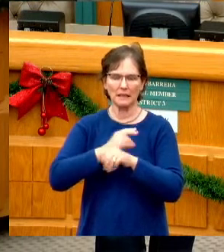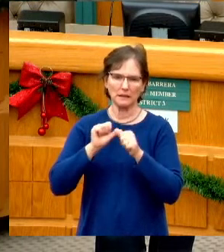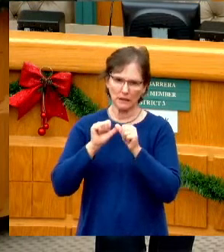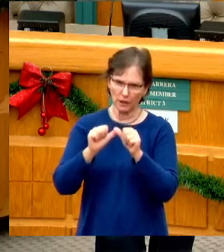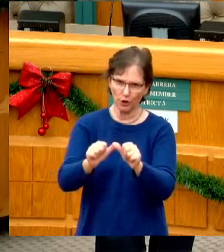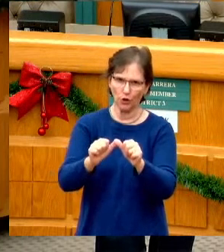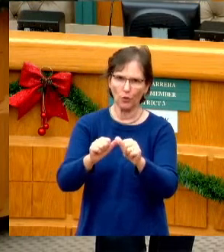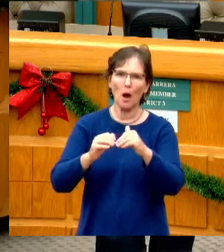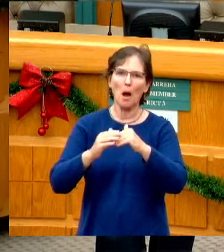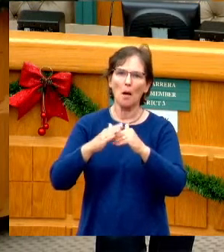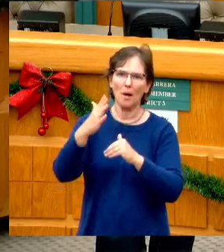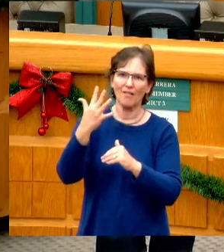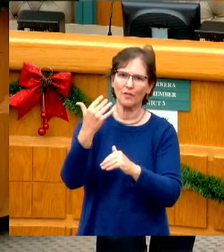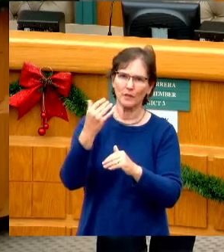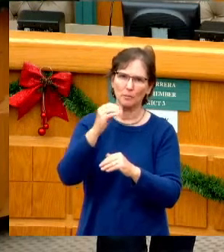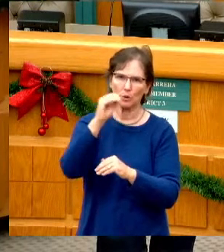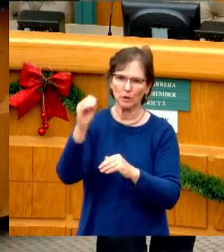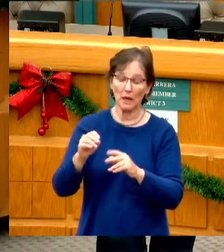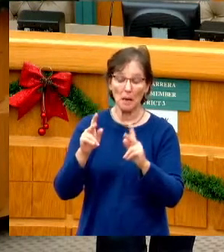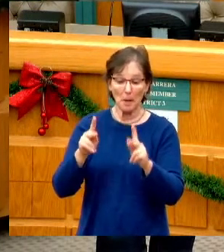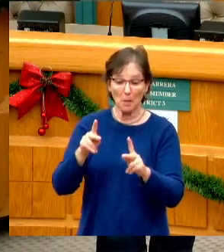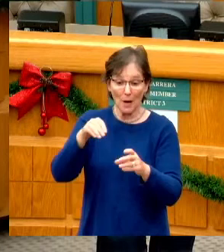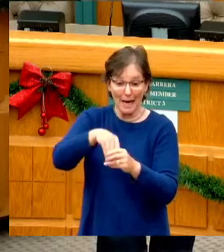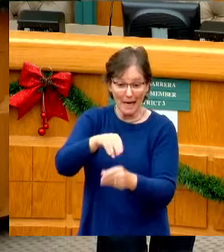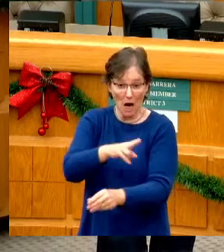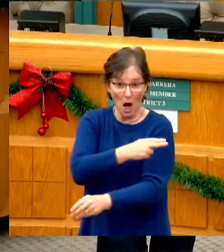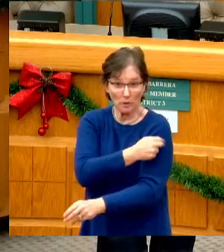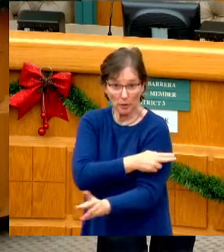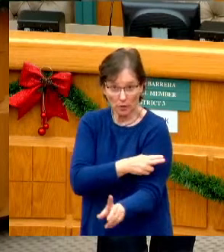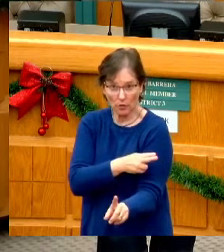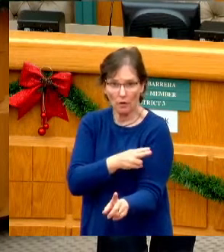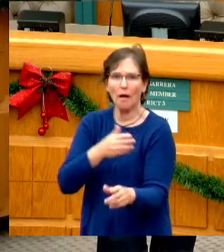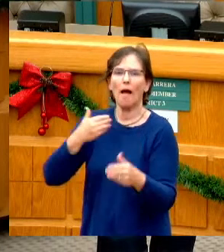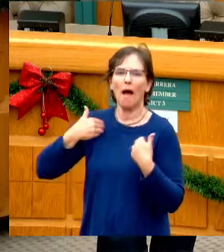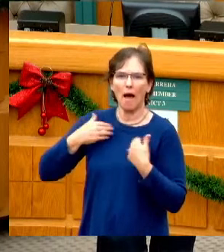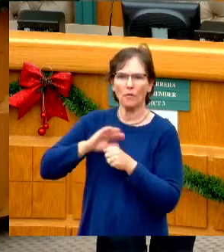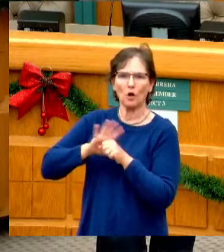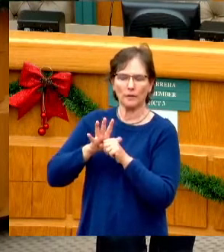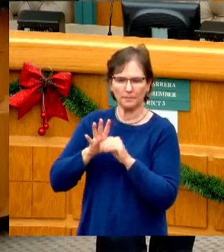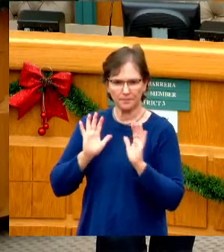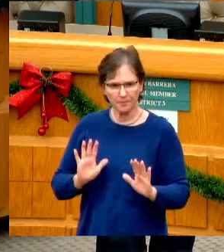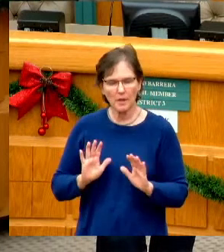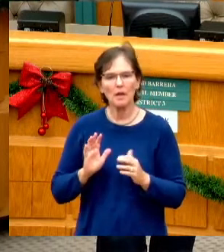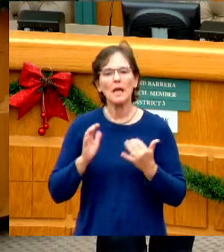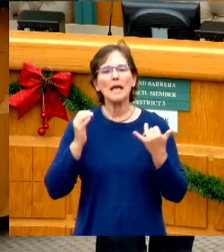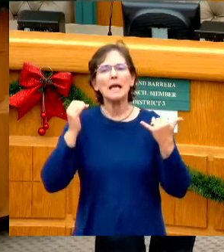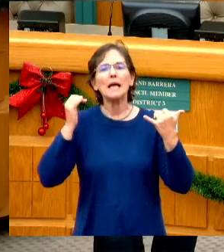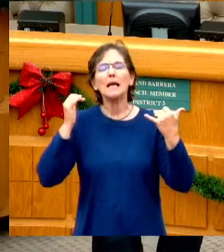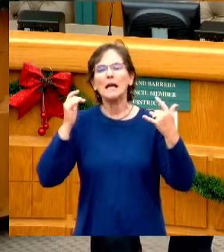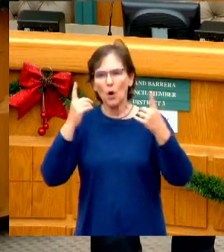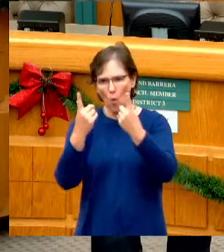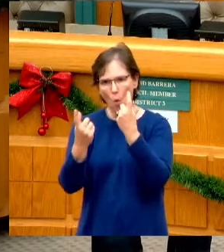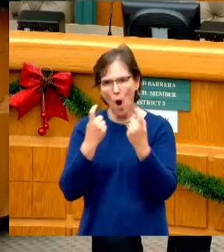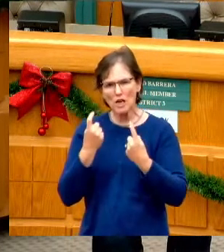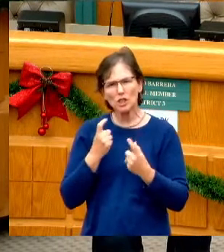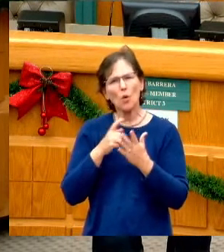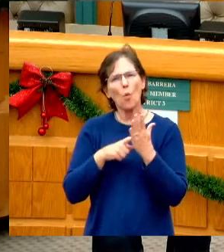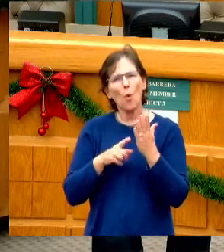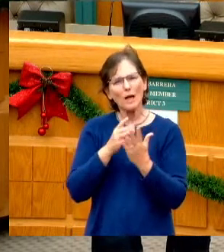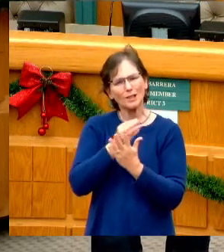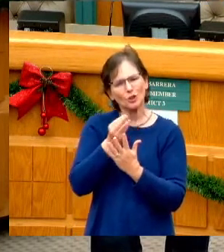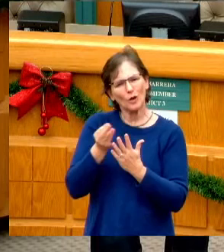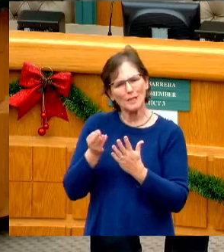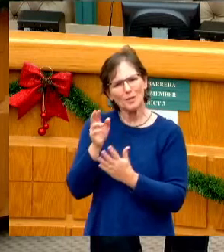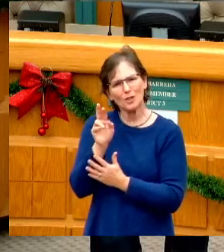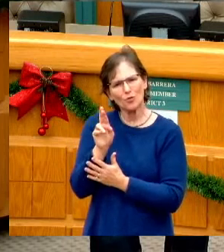Transmission rate? The transmission rate right now is about 1.35. So for every one person that gets infected with